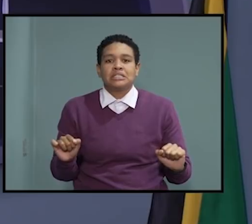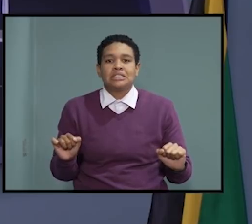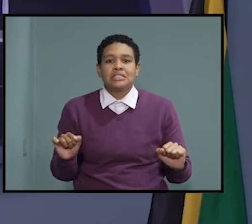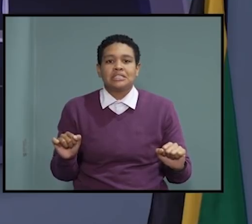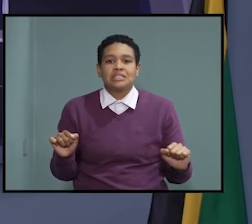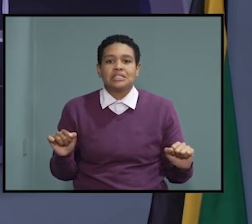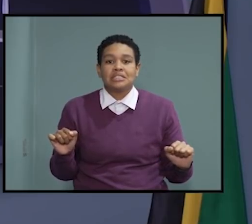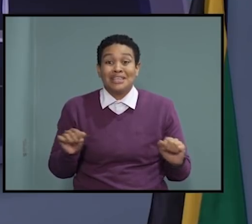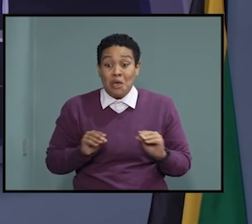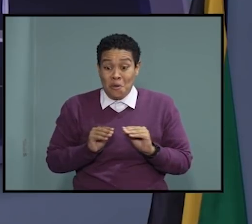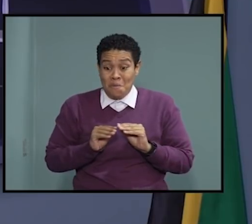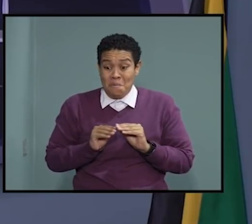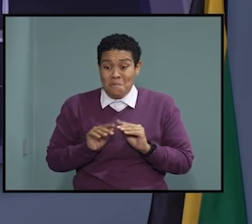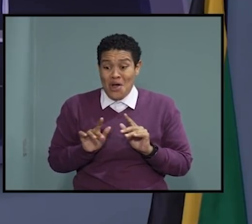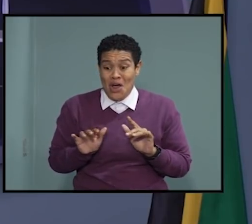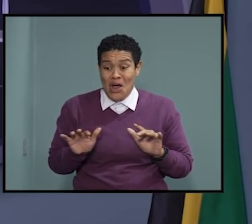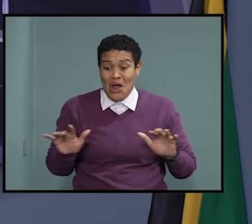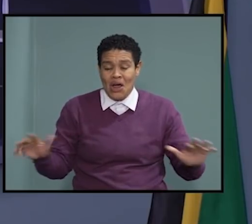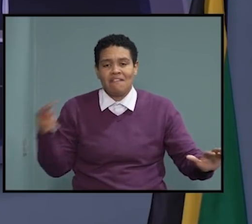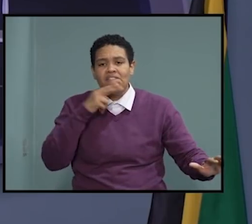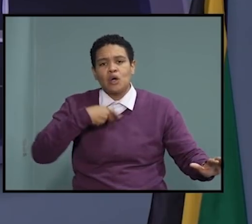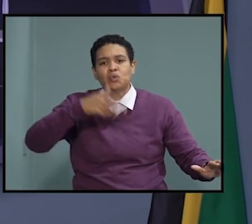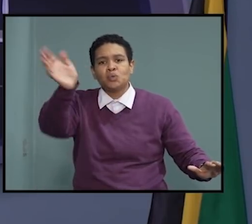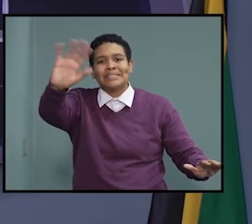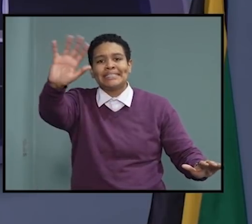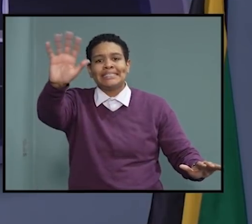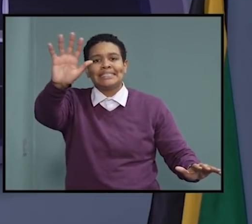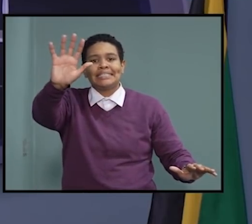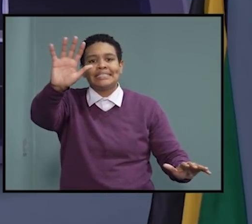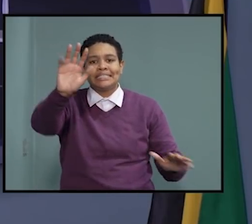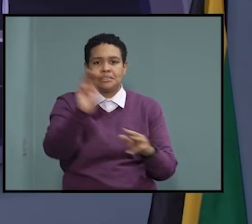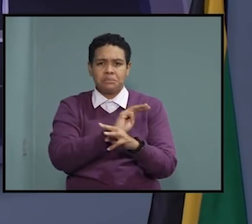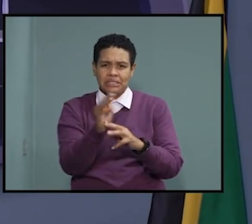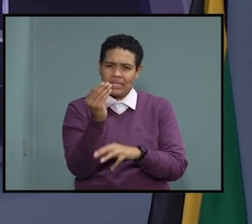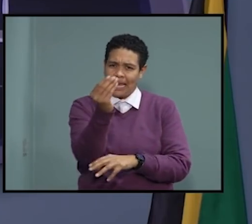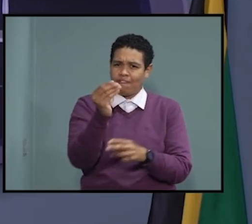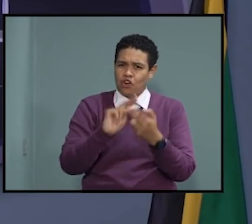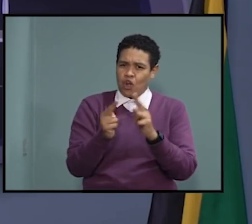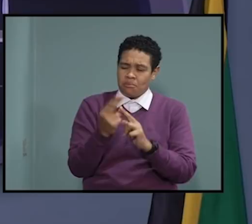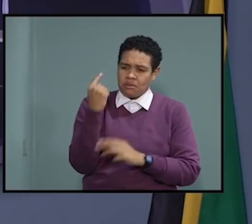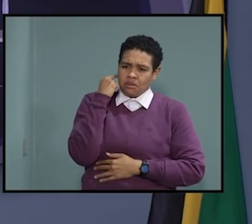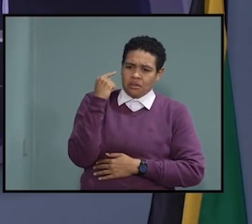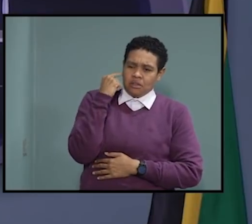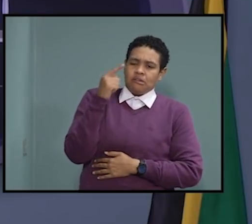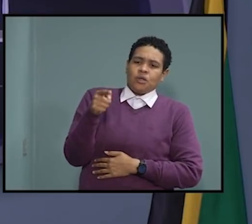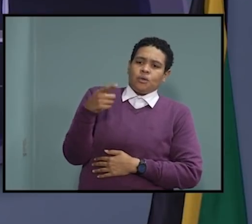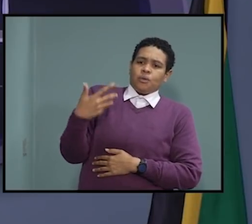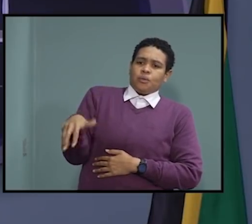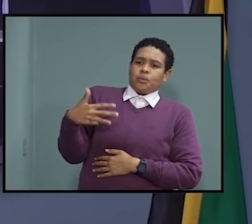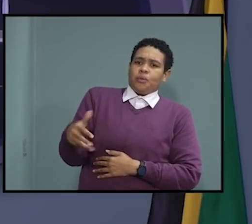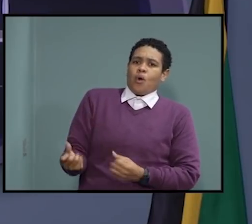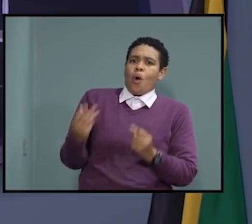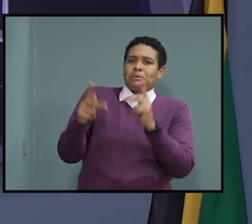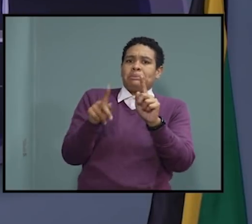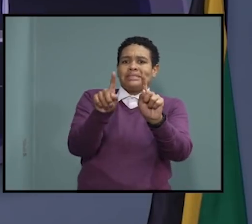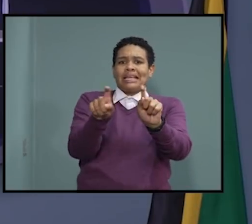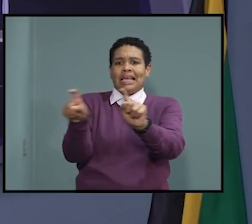of the virus. The minister gave you some numbers as to the number of persons tested.